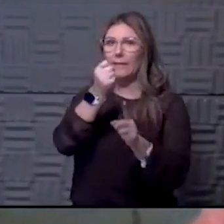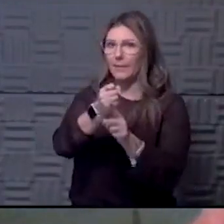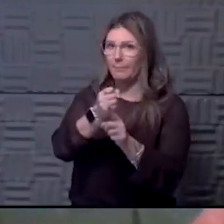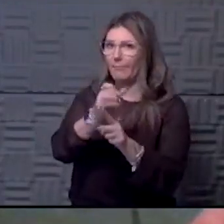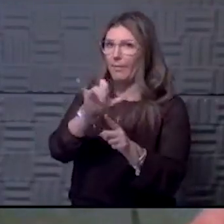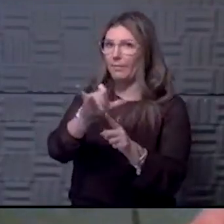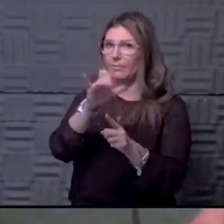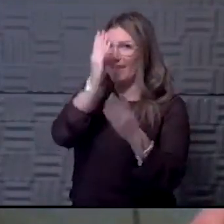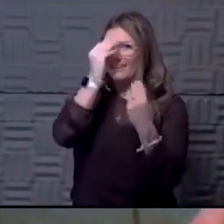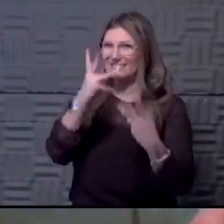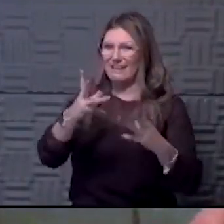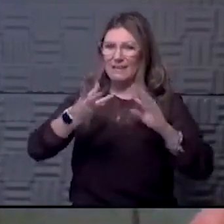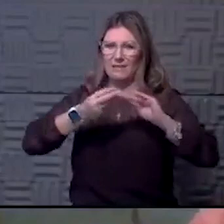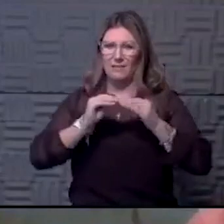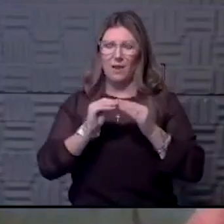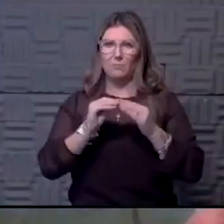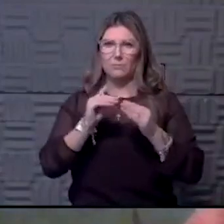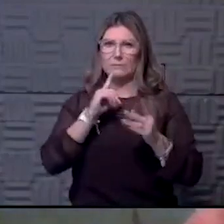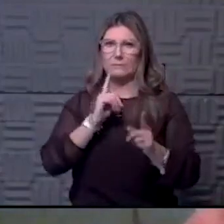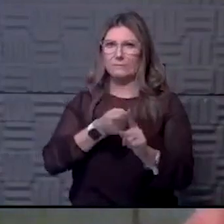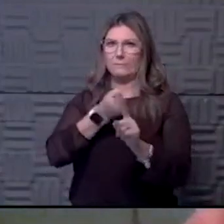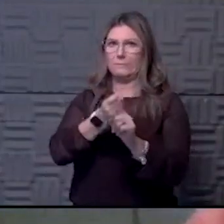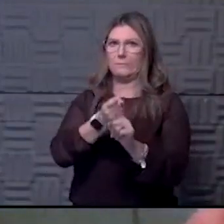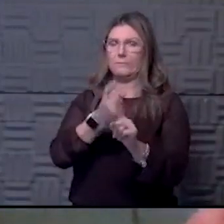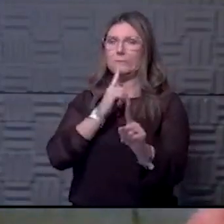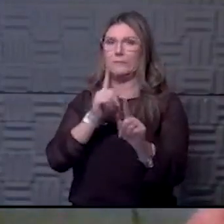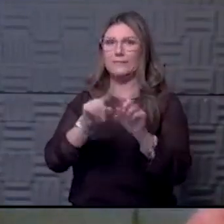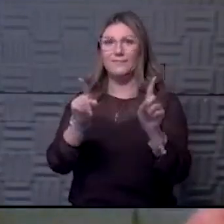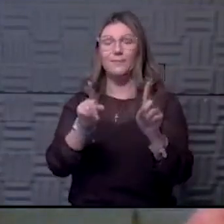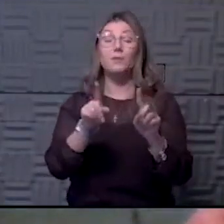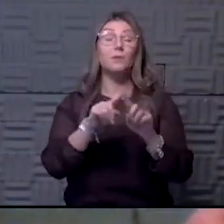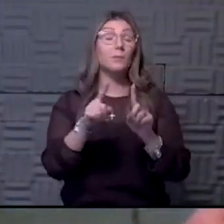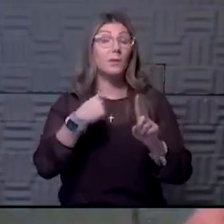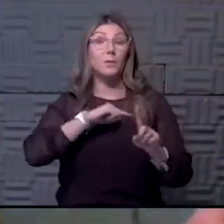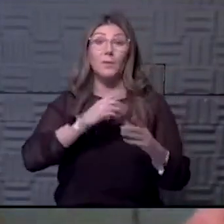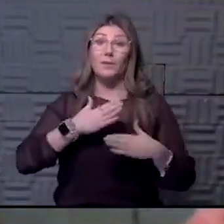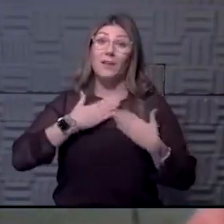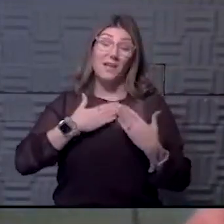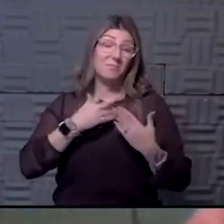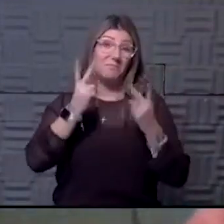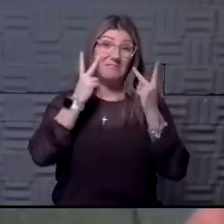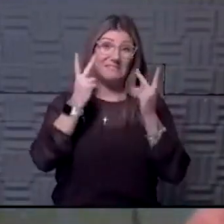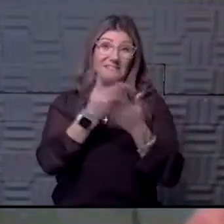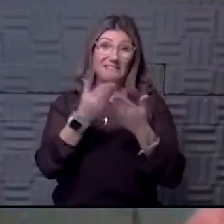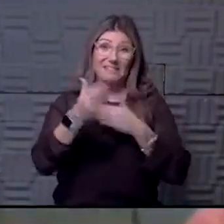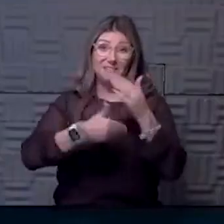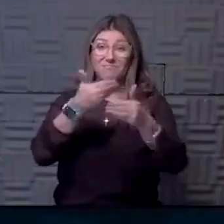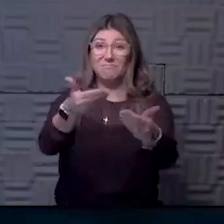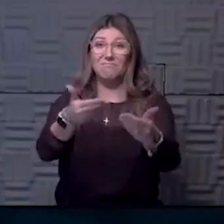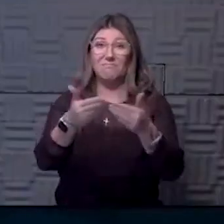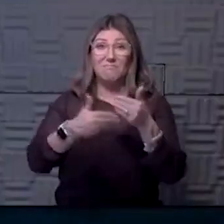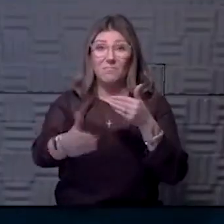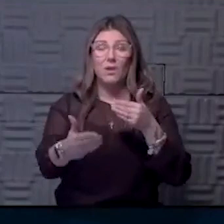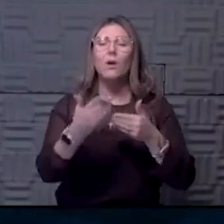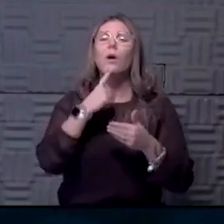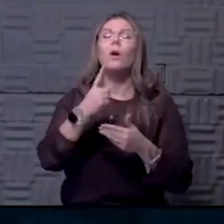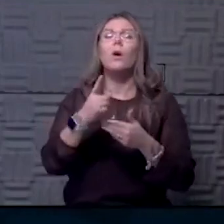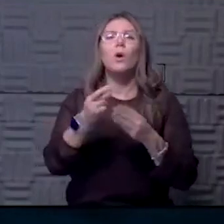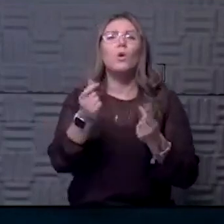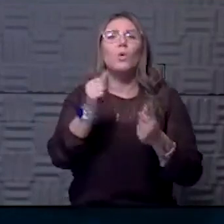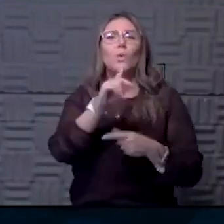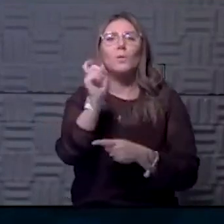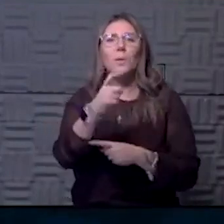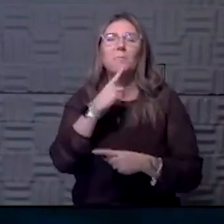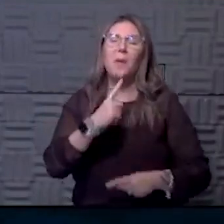data enough to make a huge difference. So we're just happy to see things moving forward. So one other quick question. This is almost